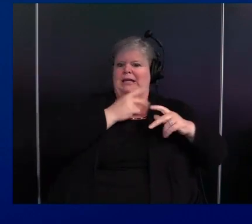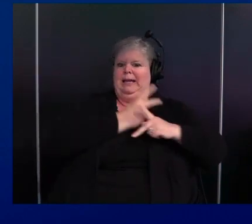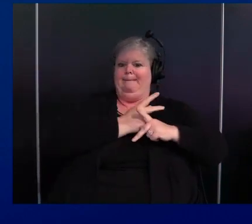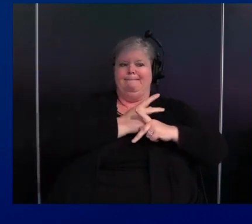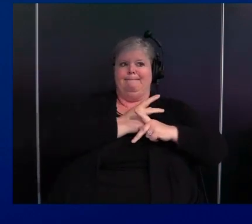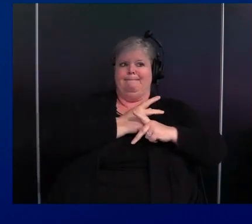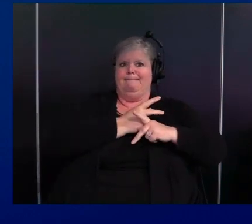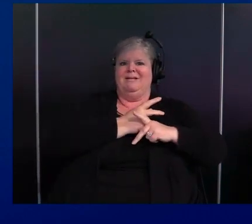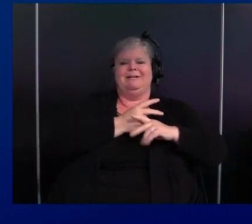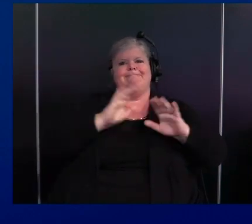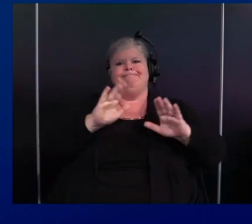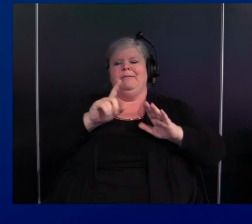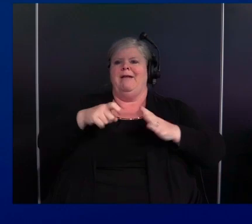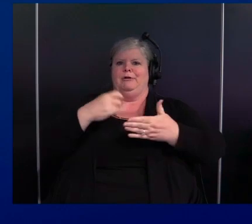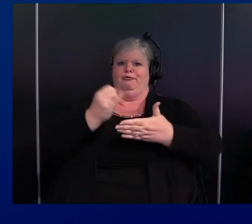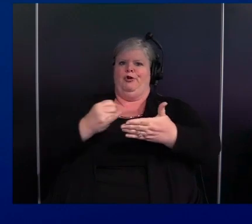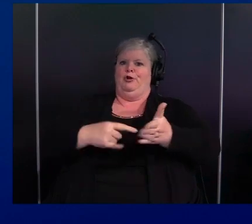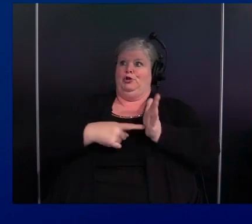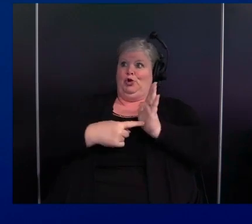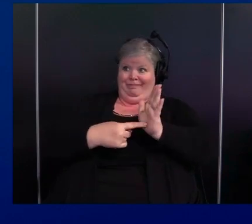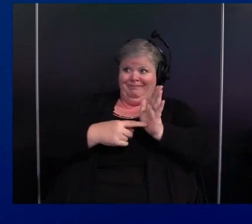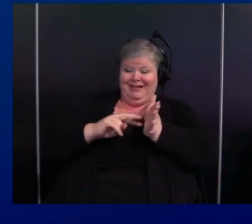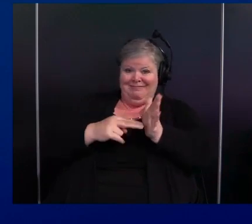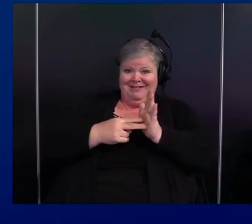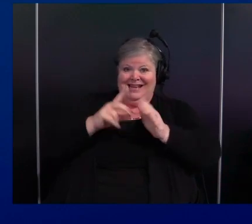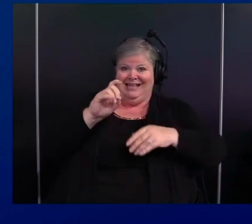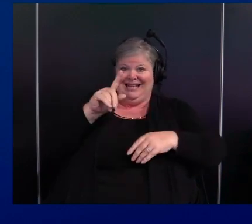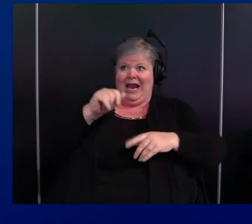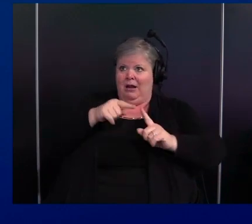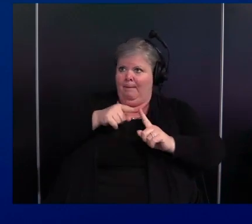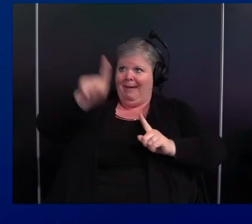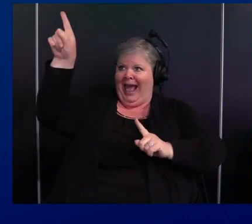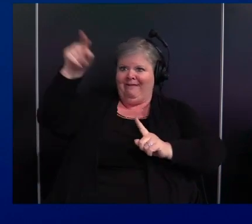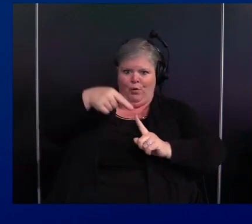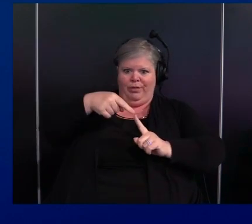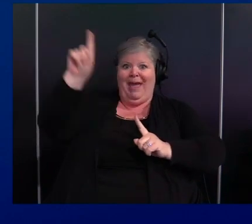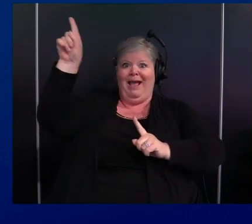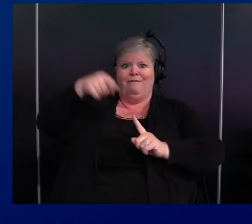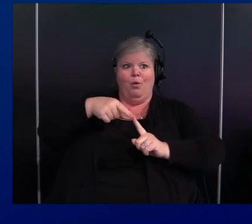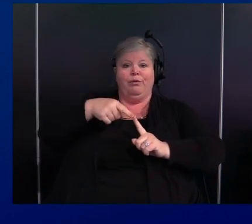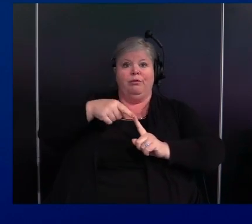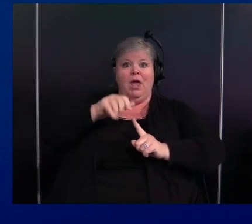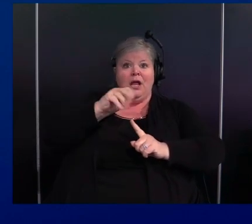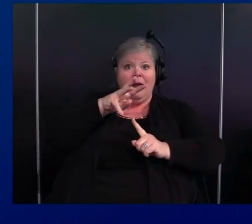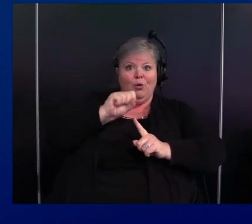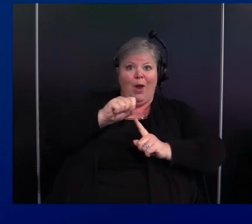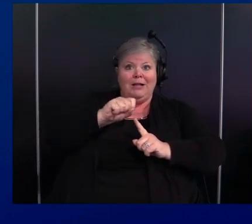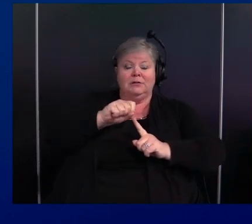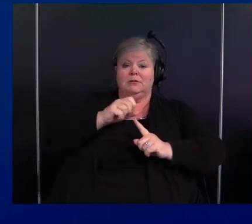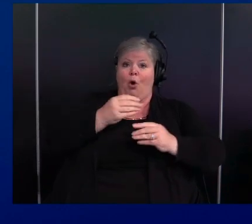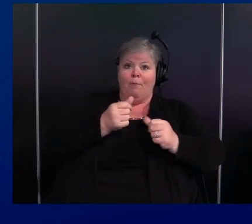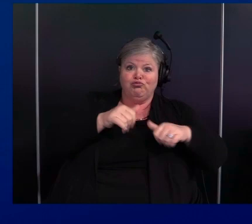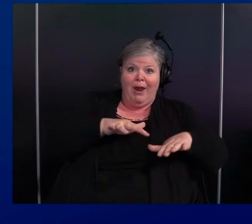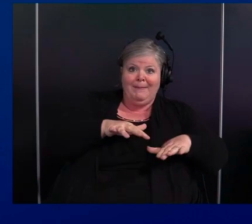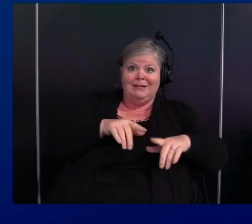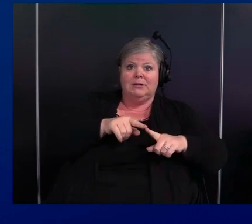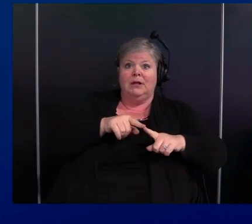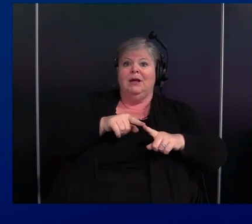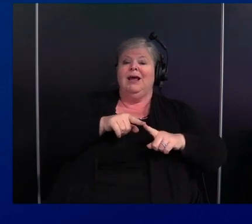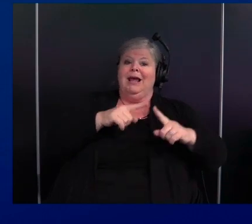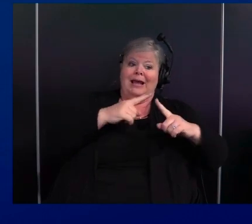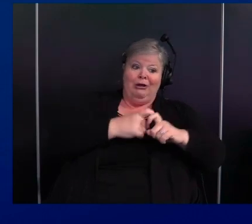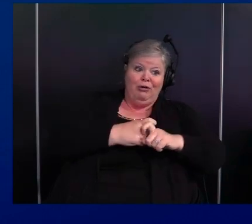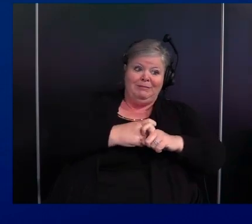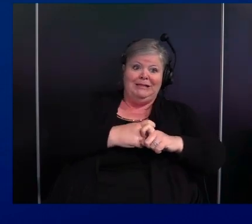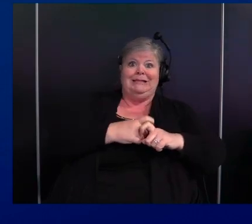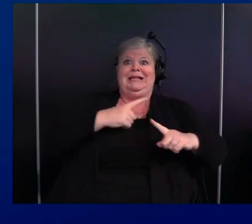have to draw a diagram that says, well, that means that all your data is going to go back and forth between AWS and your on-premise data center so it can get encrypted and